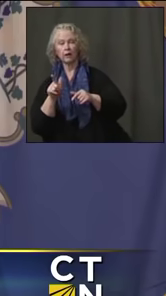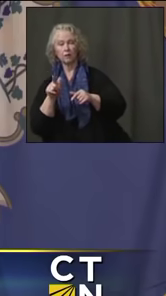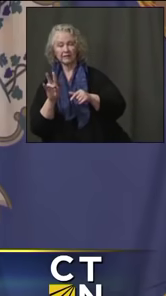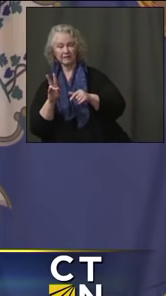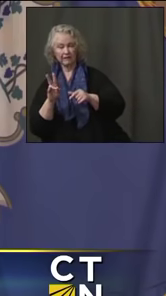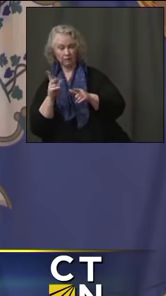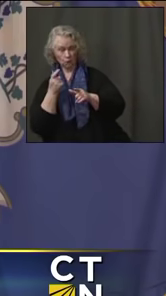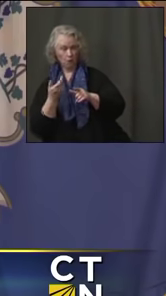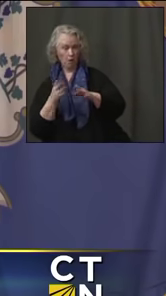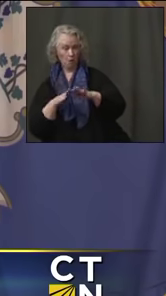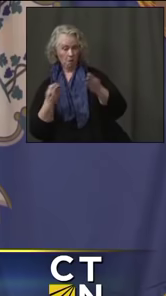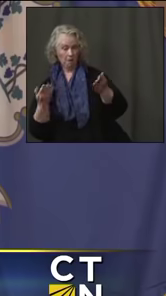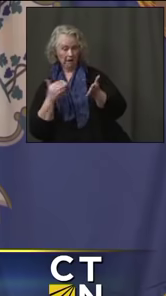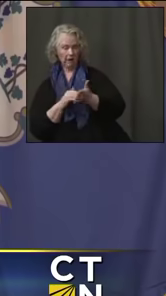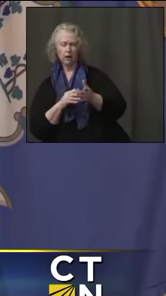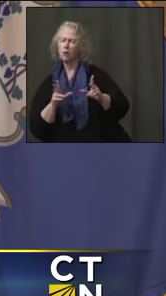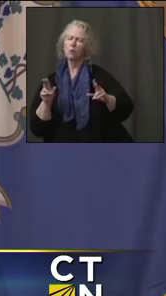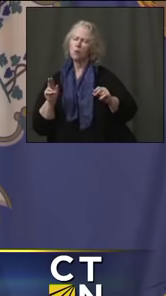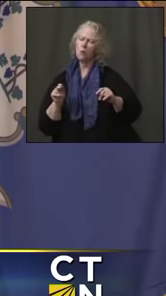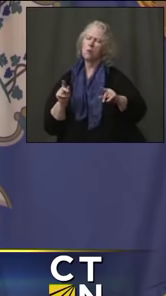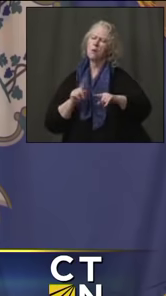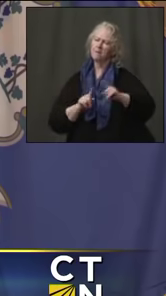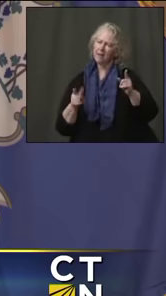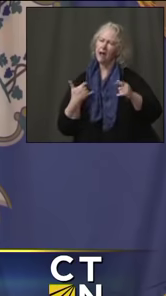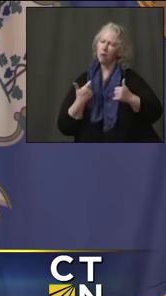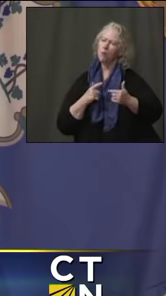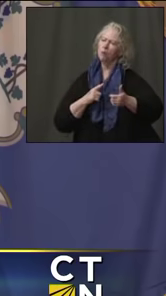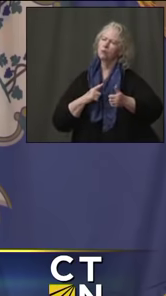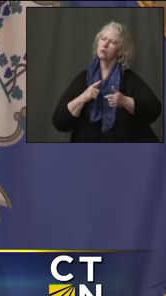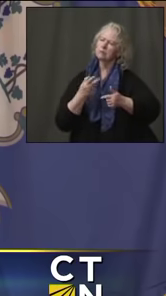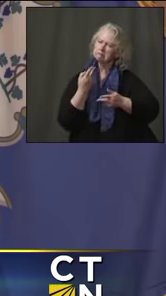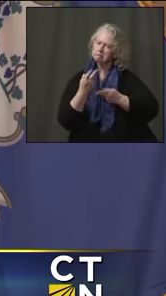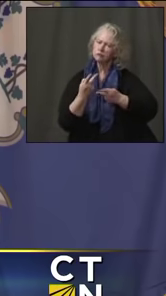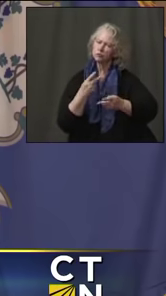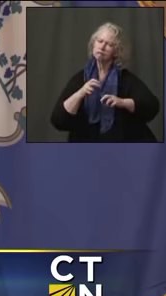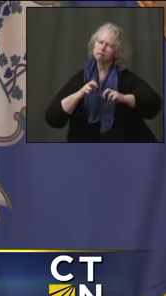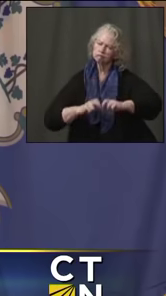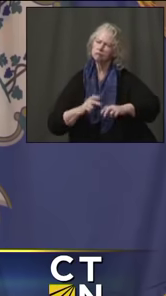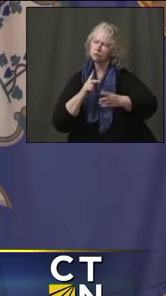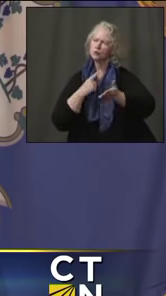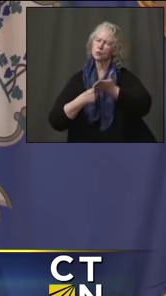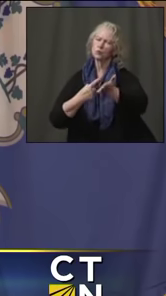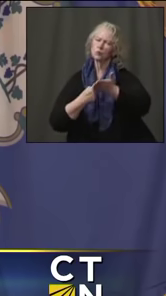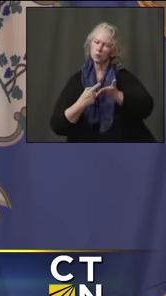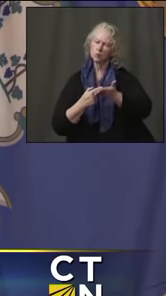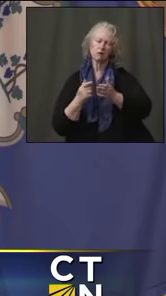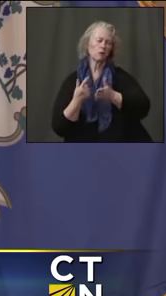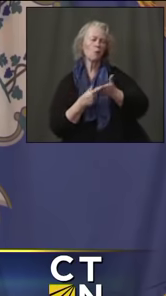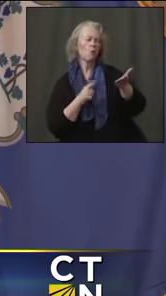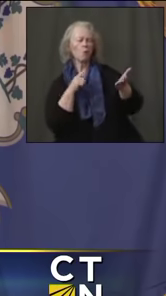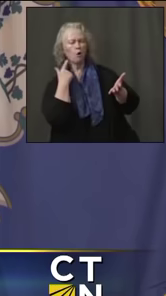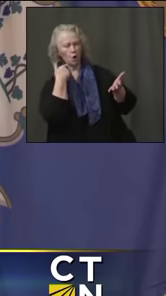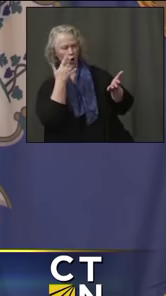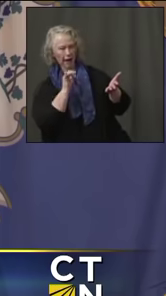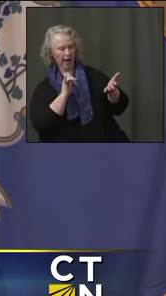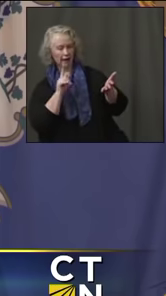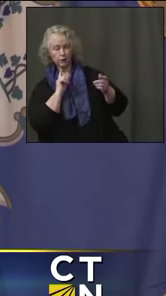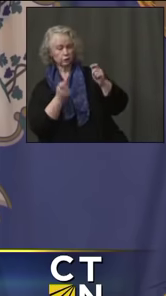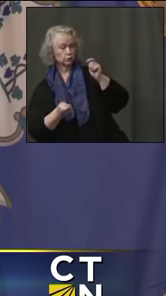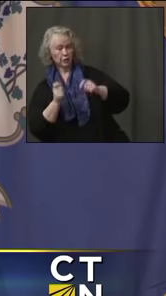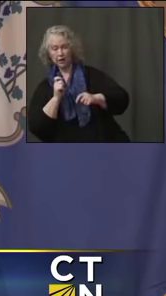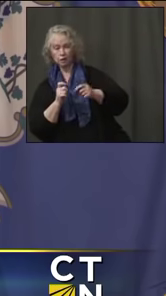down with our friends in labor and see how we can work through this together. And what would that look like? I mean, if they're not changing